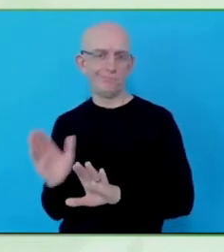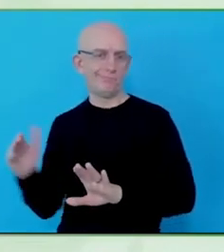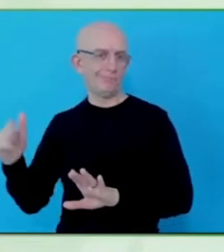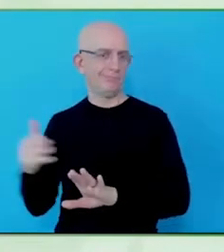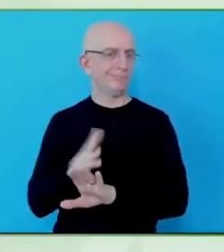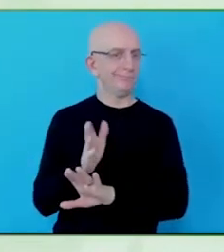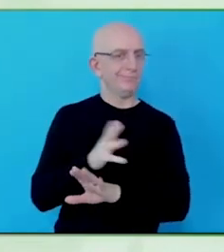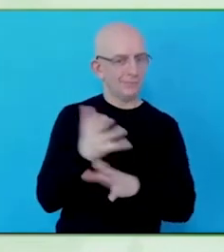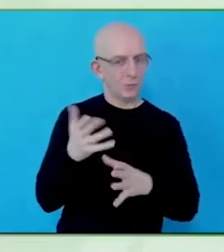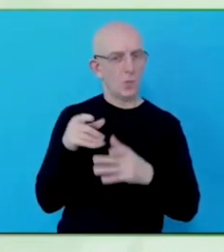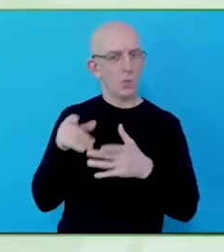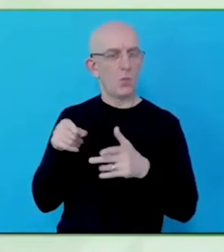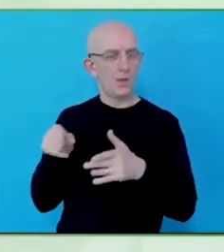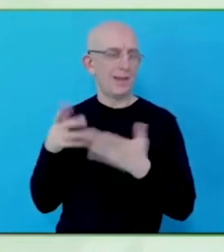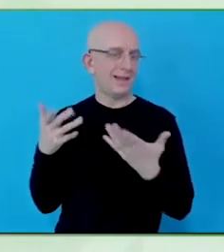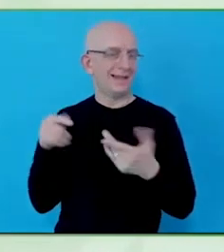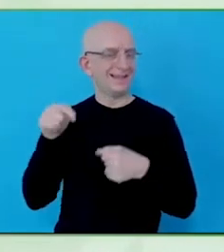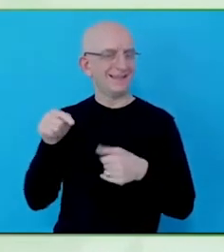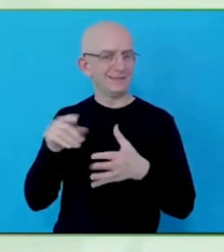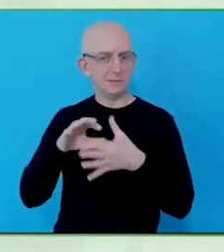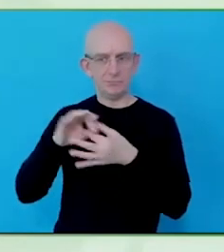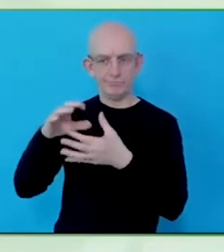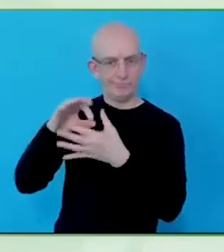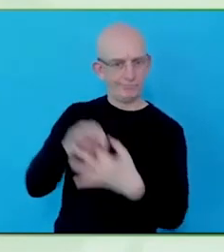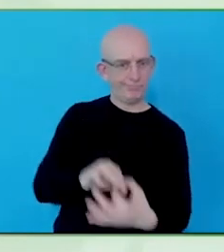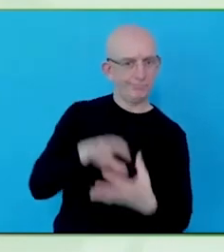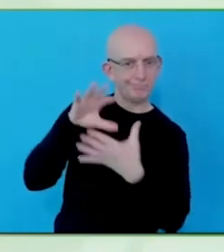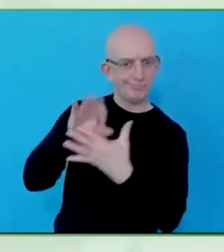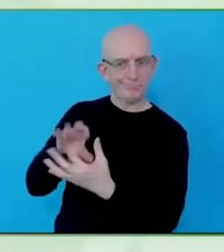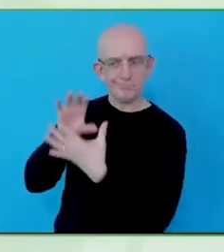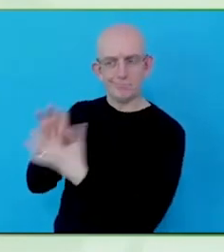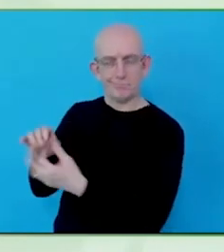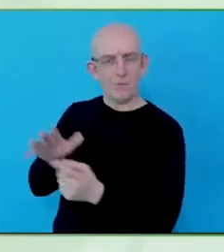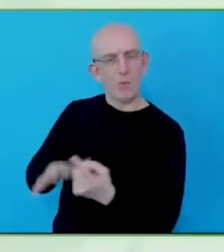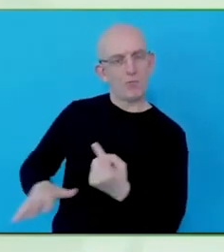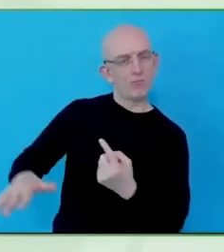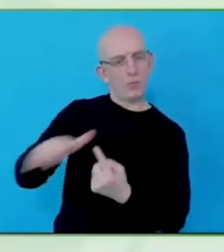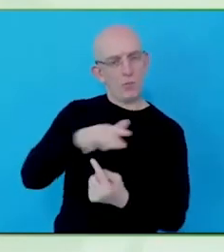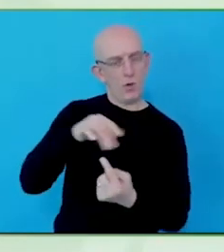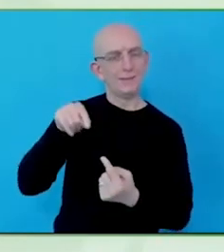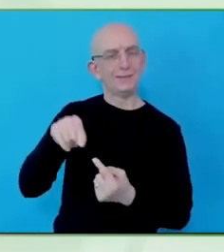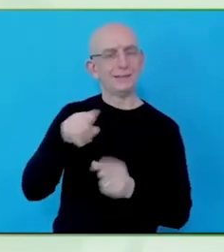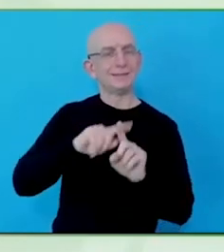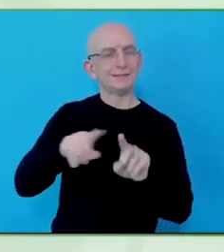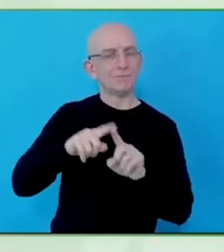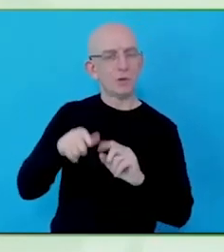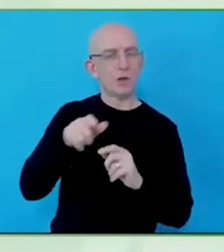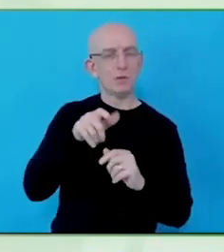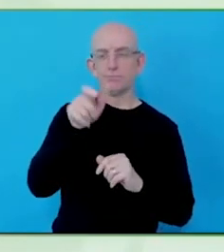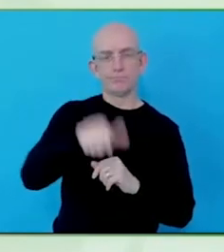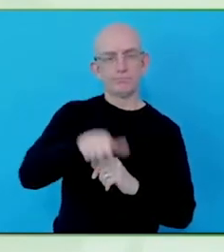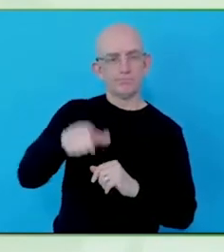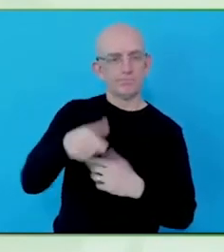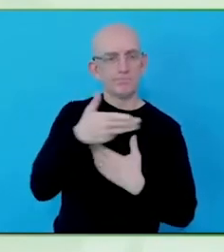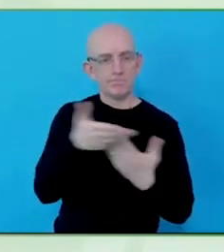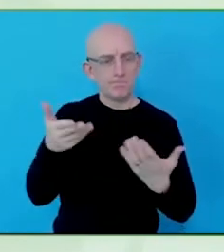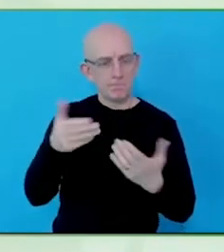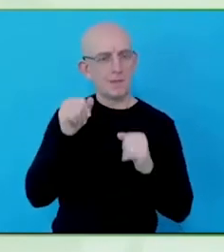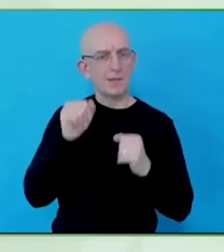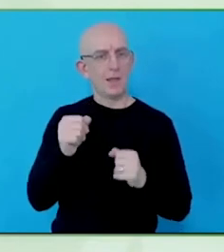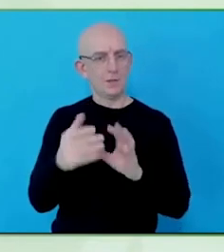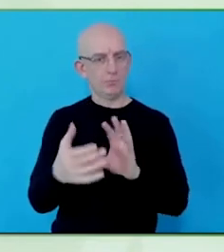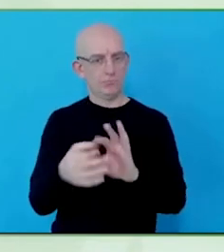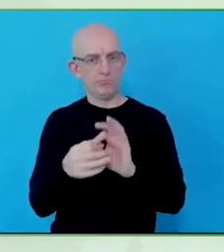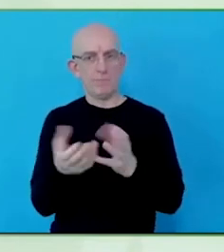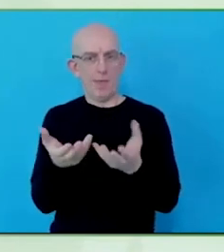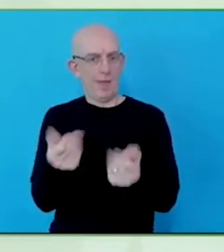by experts. And again, UserWay provides this. All the major providers provide this. An audit that accesses the content and assesses it